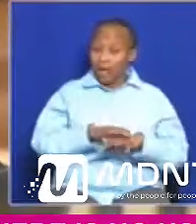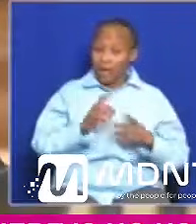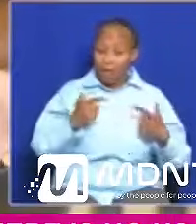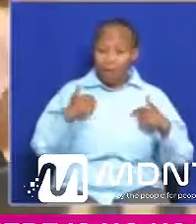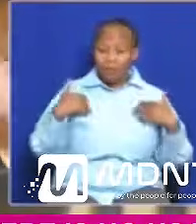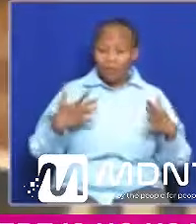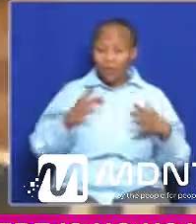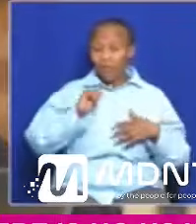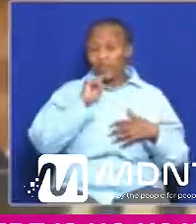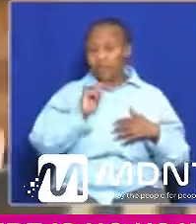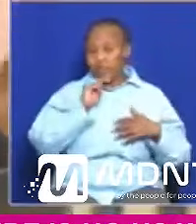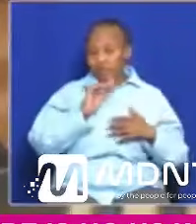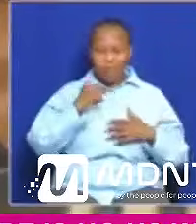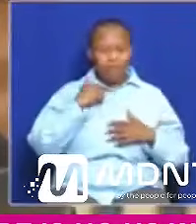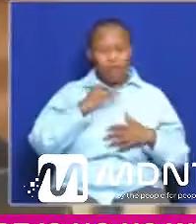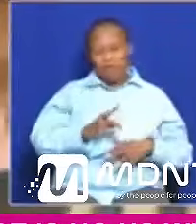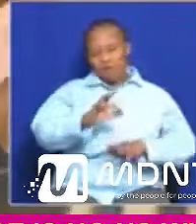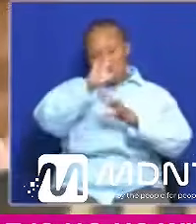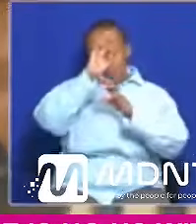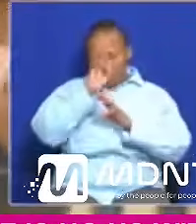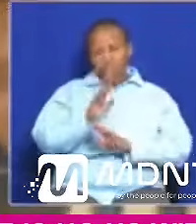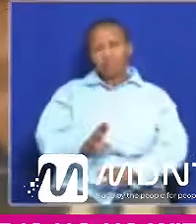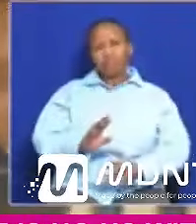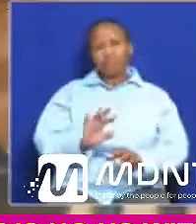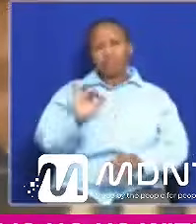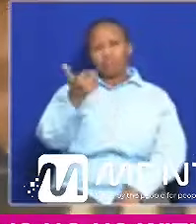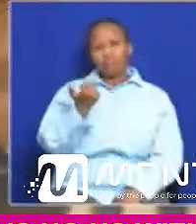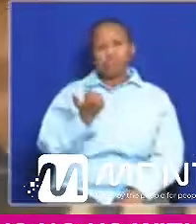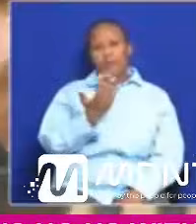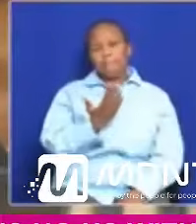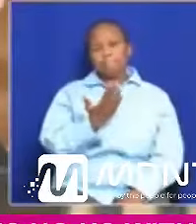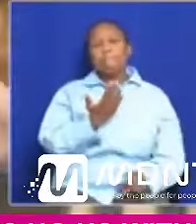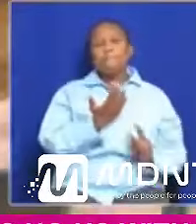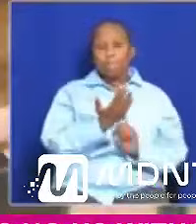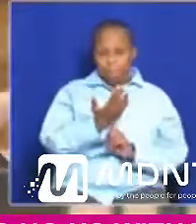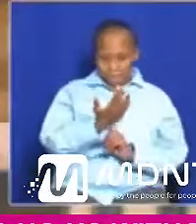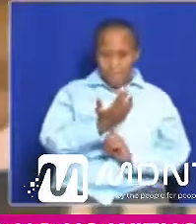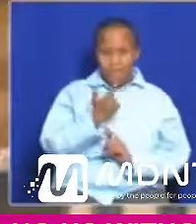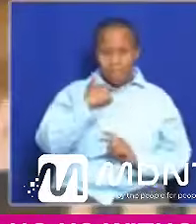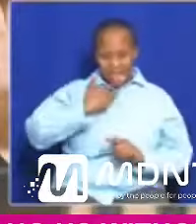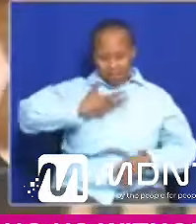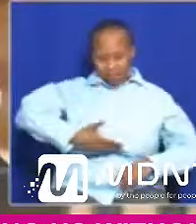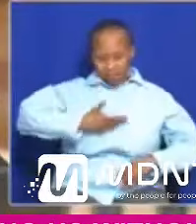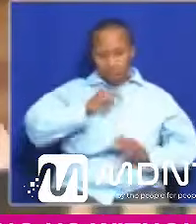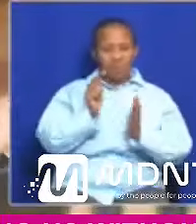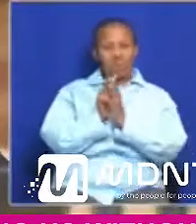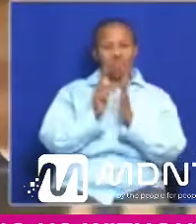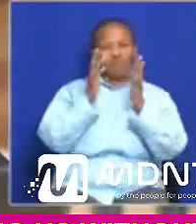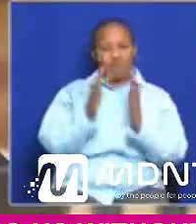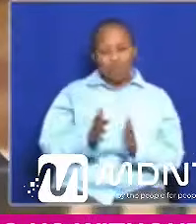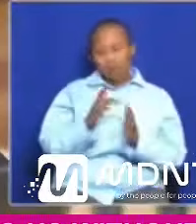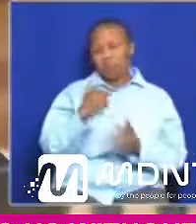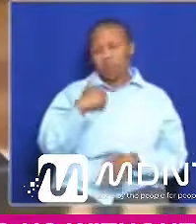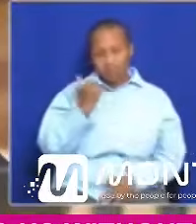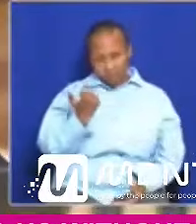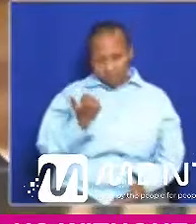respectfully submit, his realm of knowledge as a legal practitioner to understand exactly what